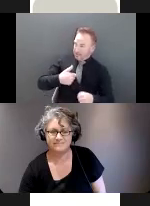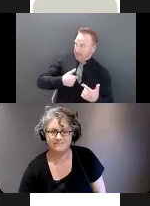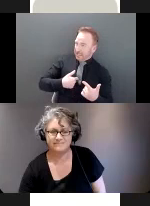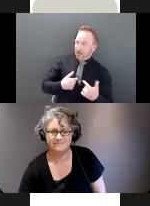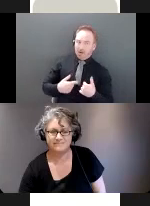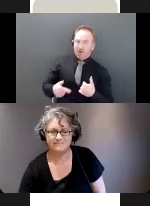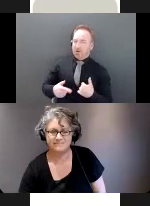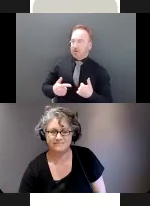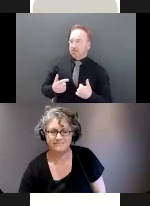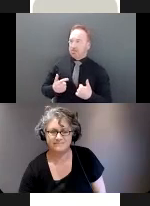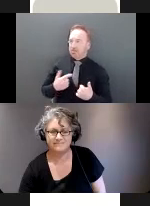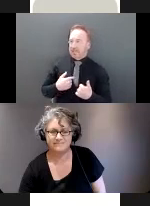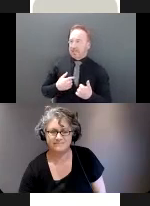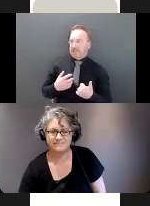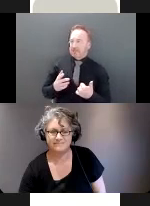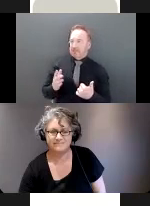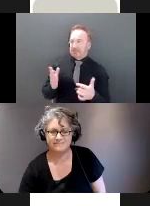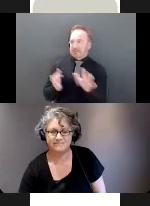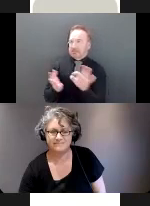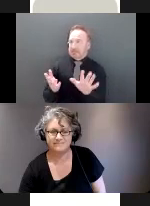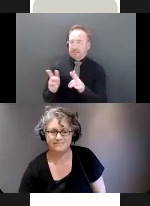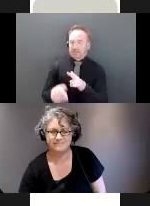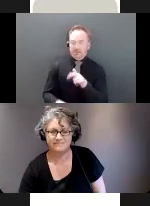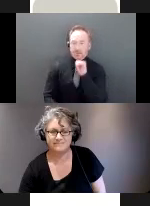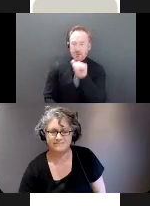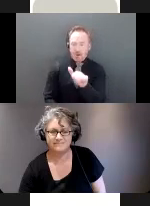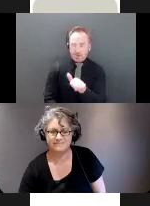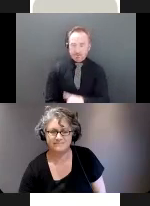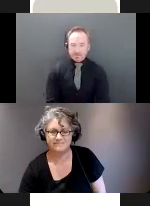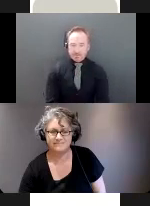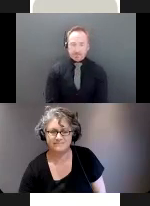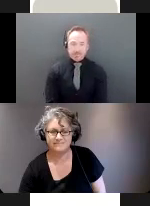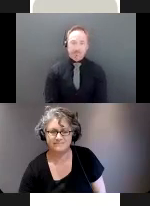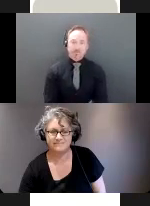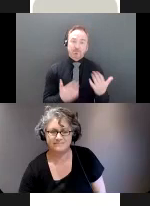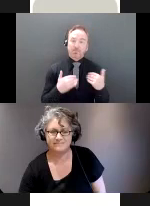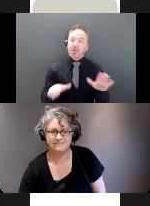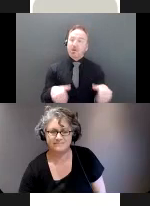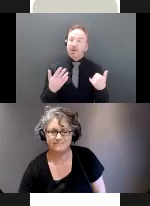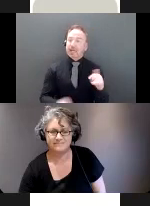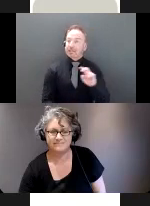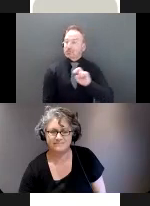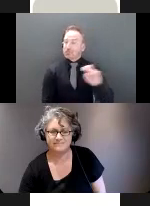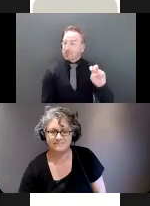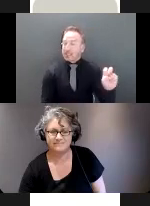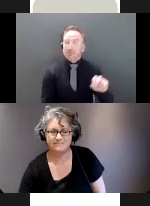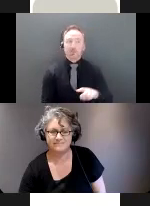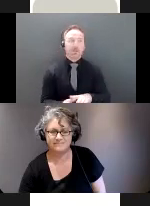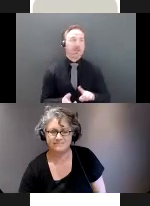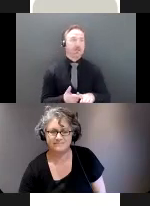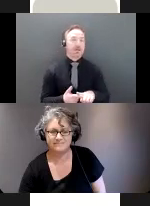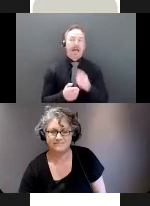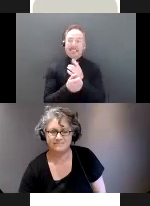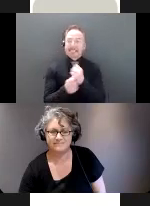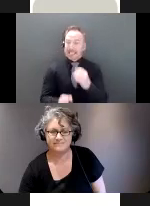an event. Acknowledging unique barriers, providing transportation, a safe phone, accompaniment to a